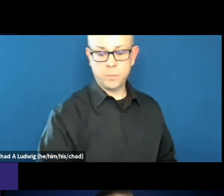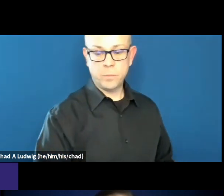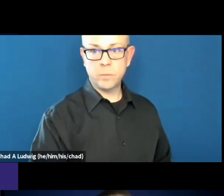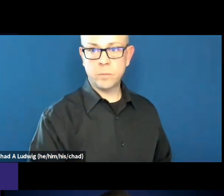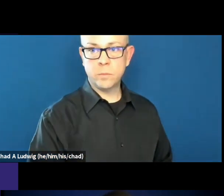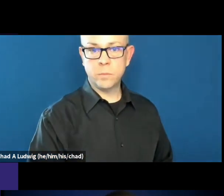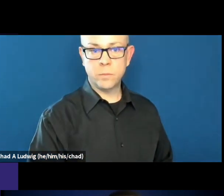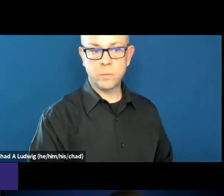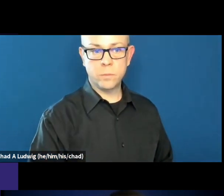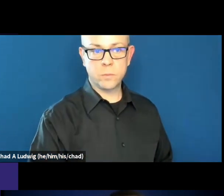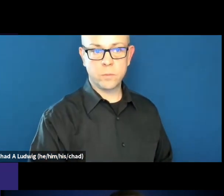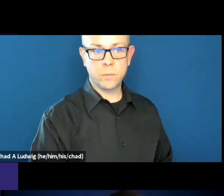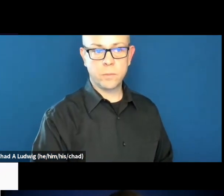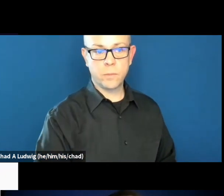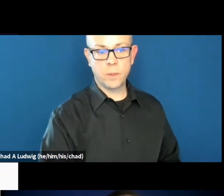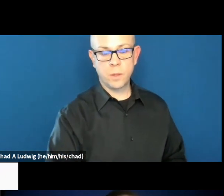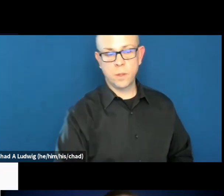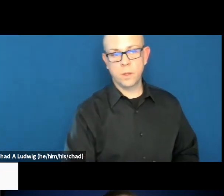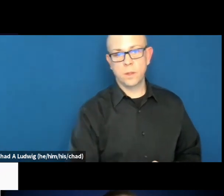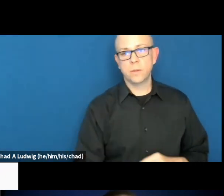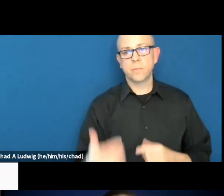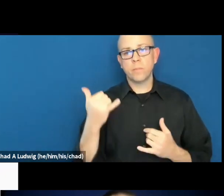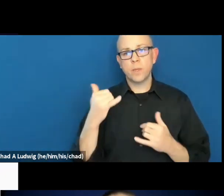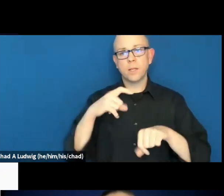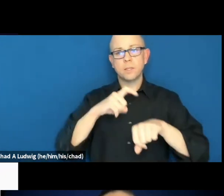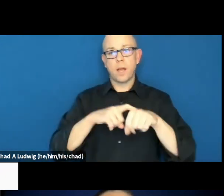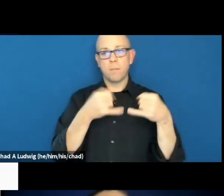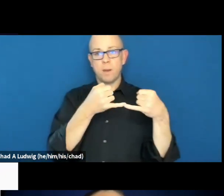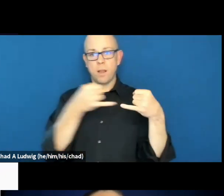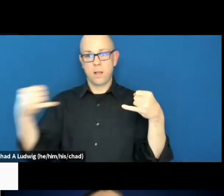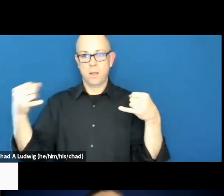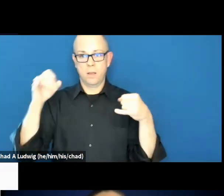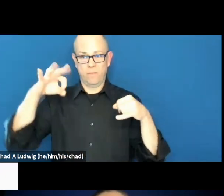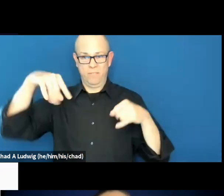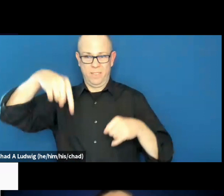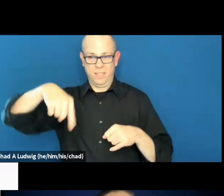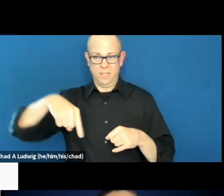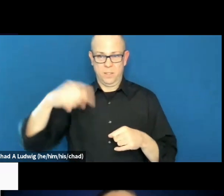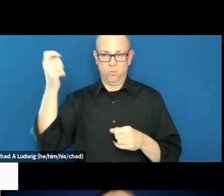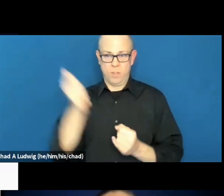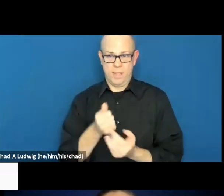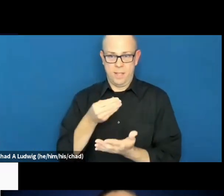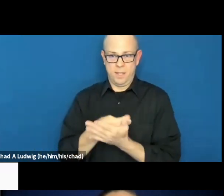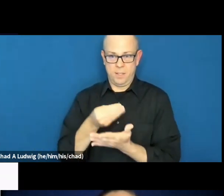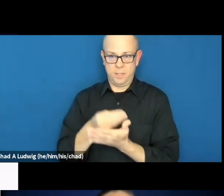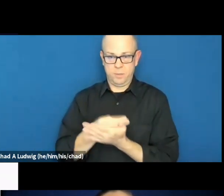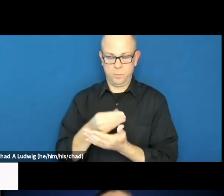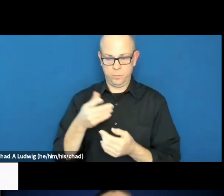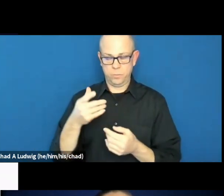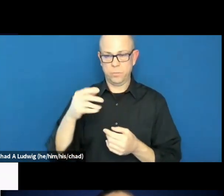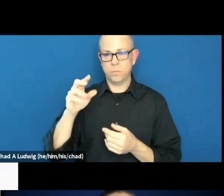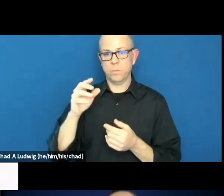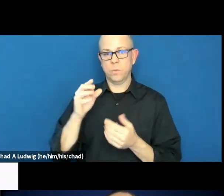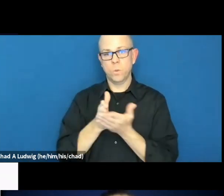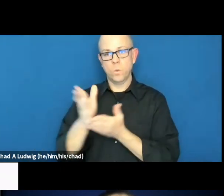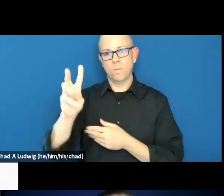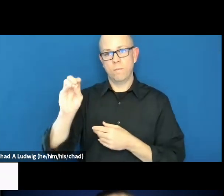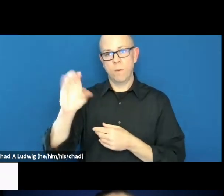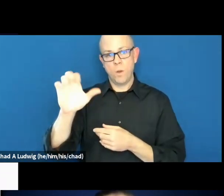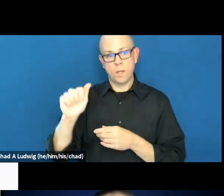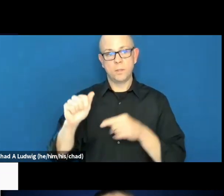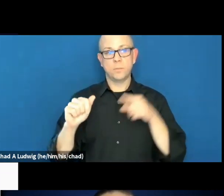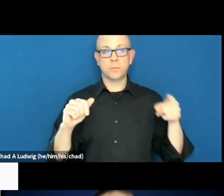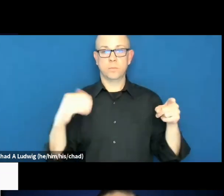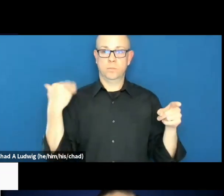your information to ourselves and within the program. Right. We have a timeline here, and this is our